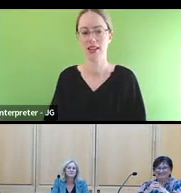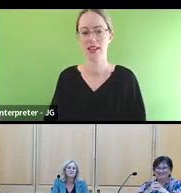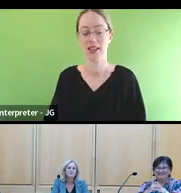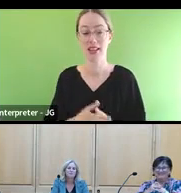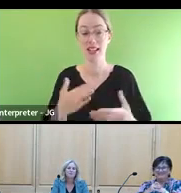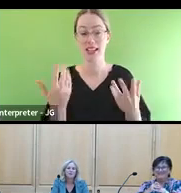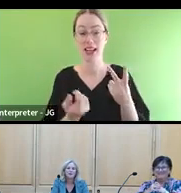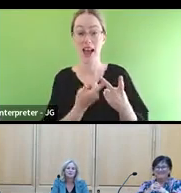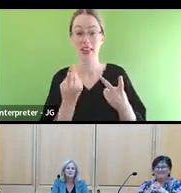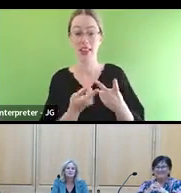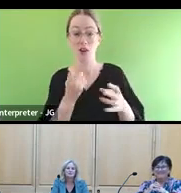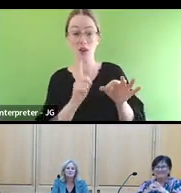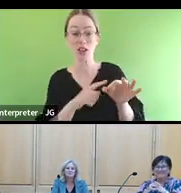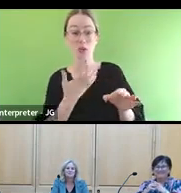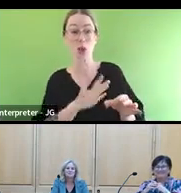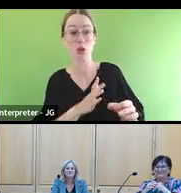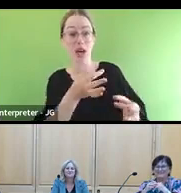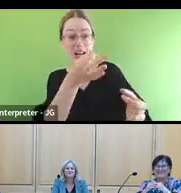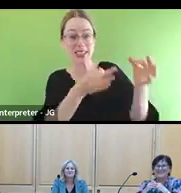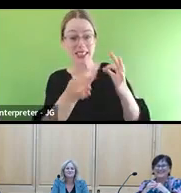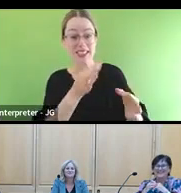anyone else want to have a go?